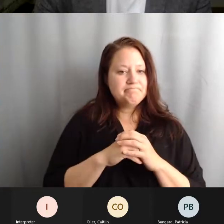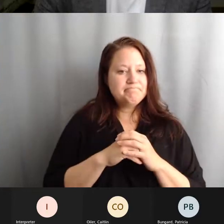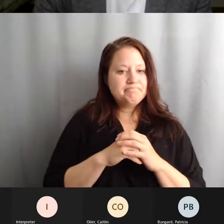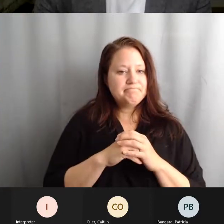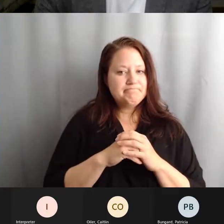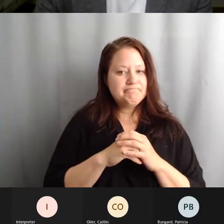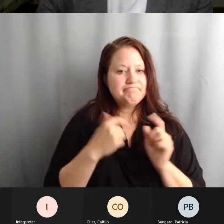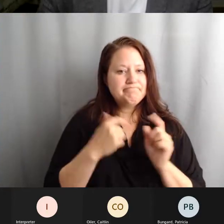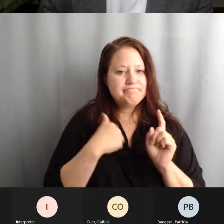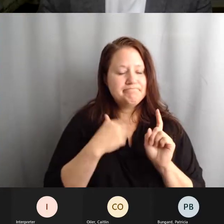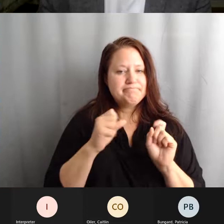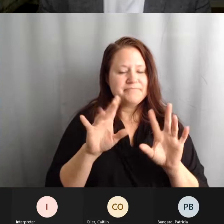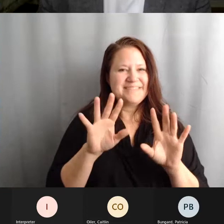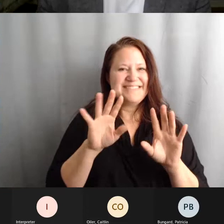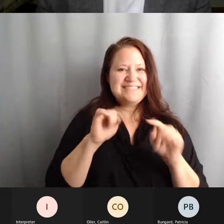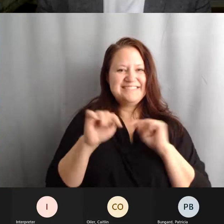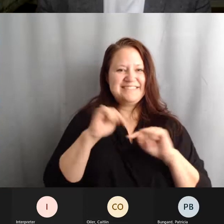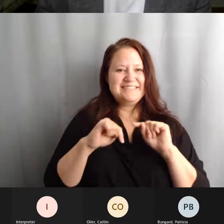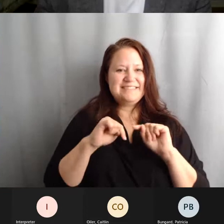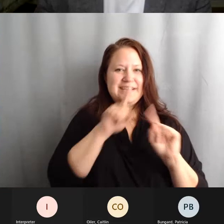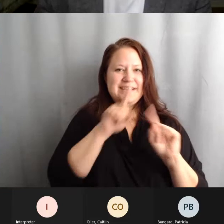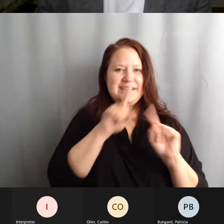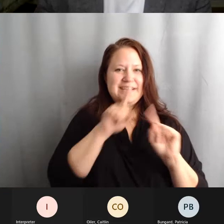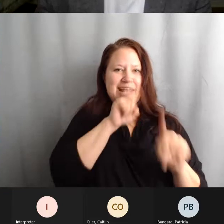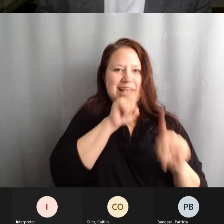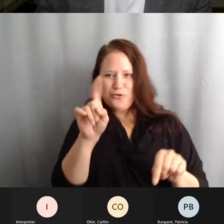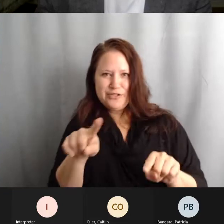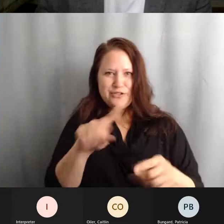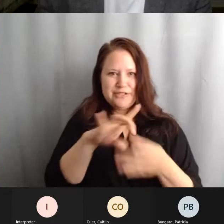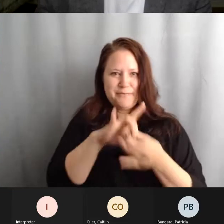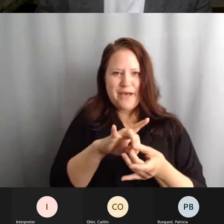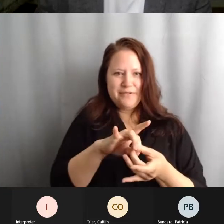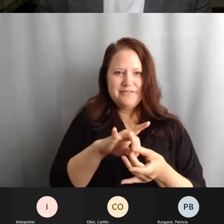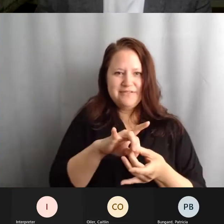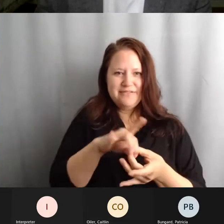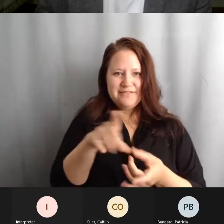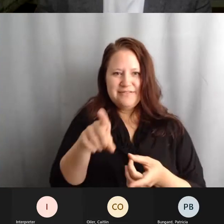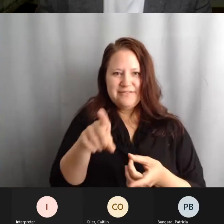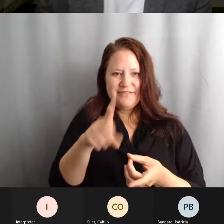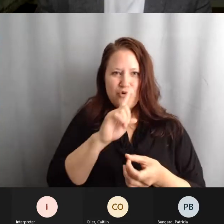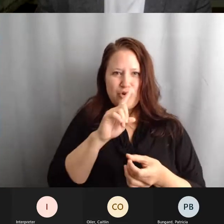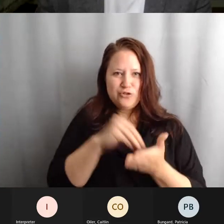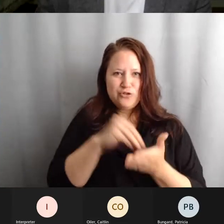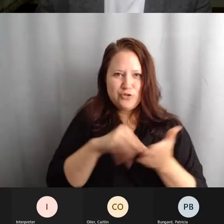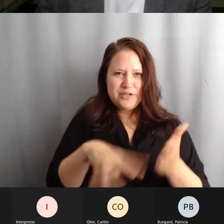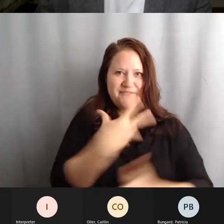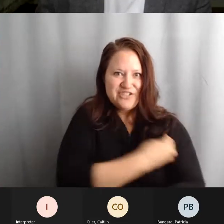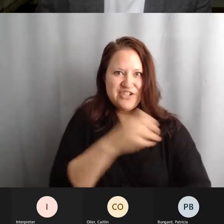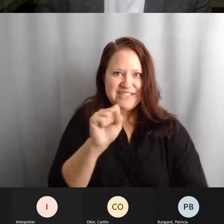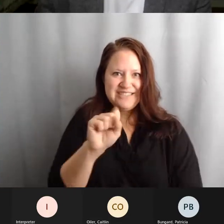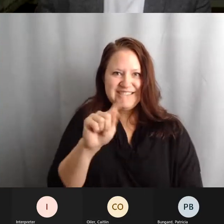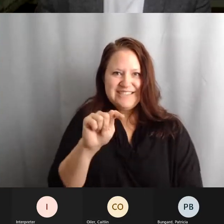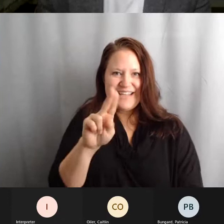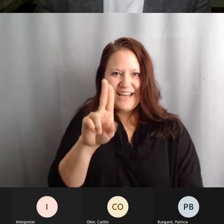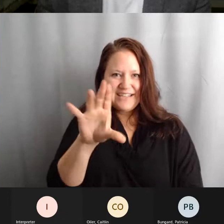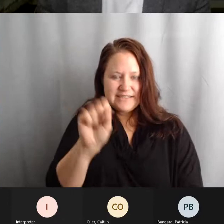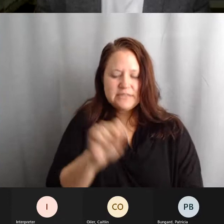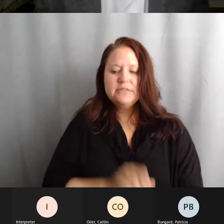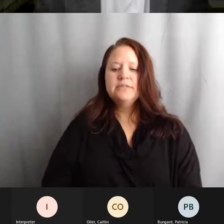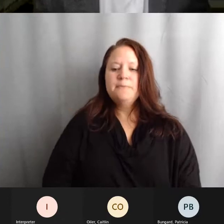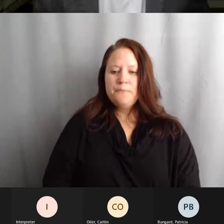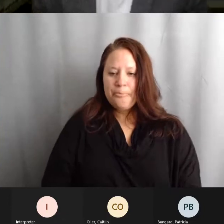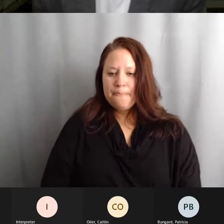I can ask you, so let me just answer the question about legitimately asked for student vaccination status. So where we